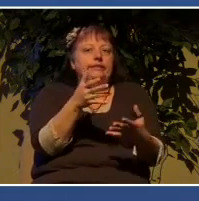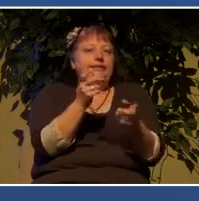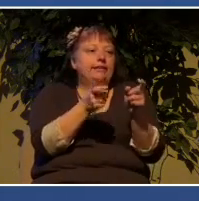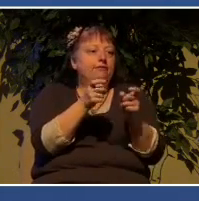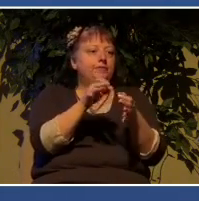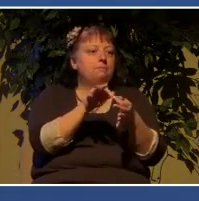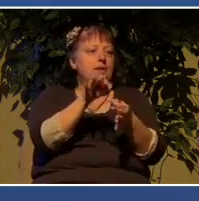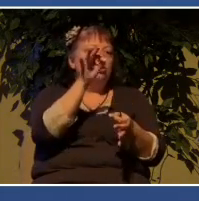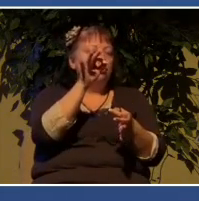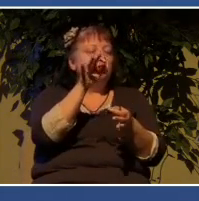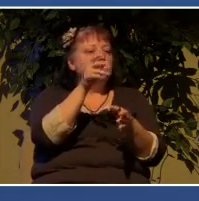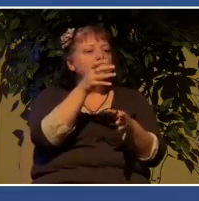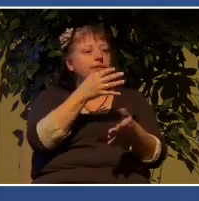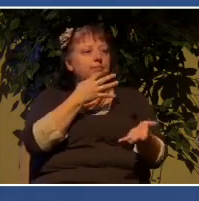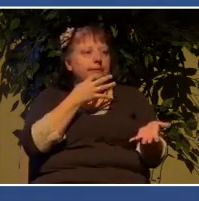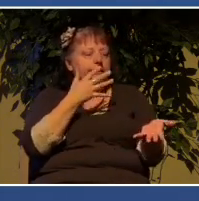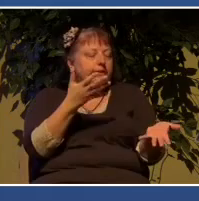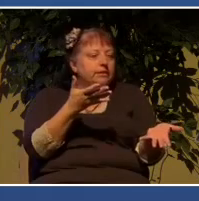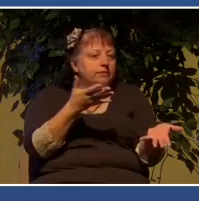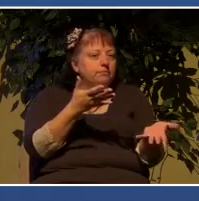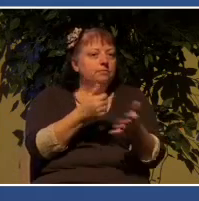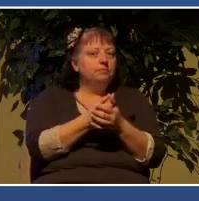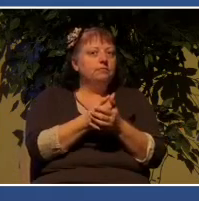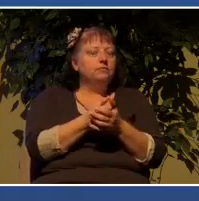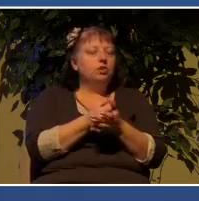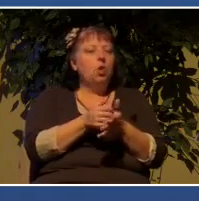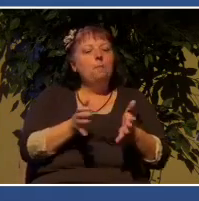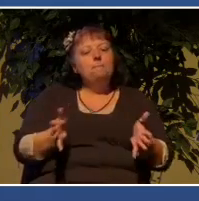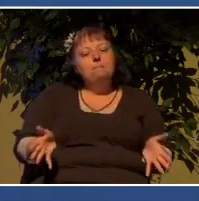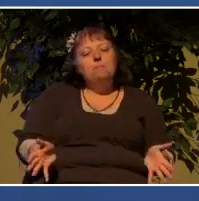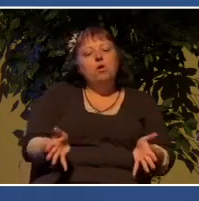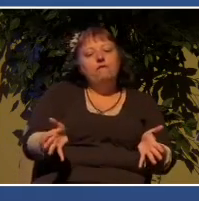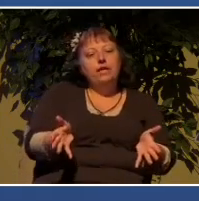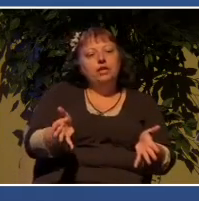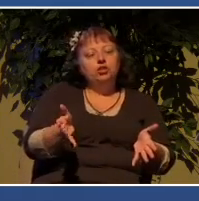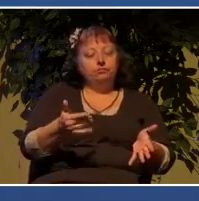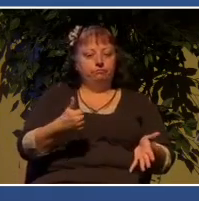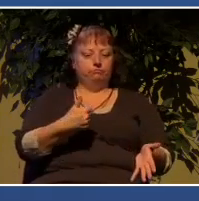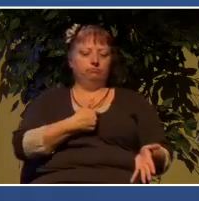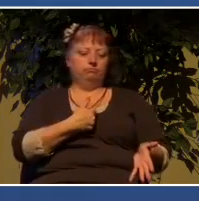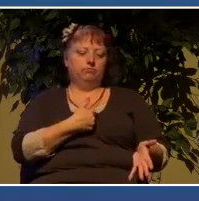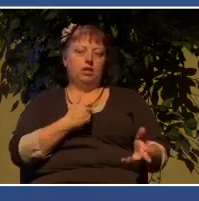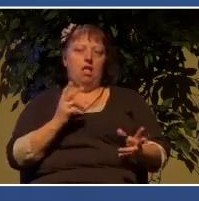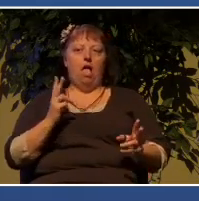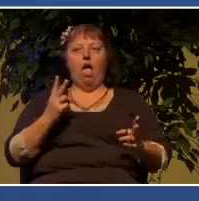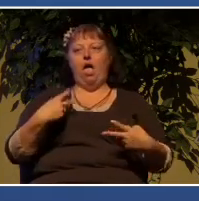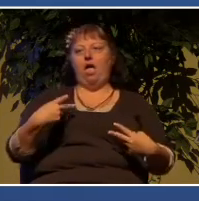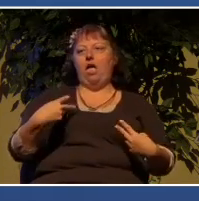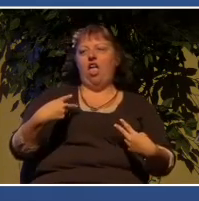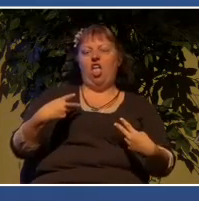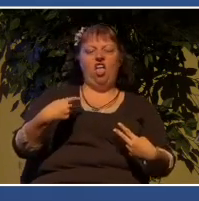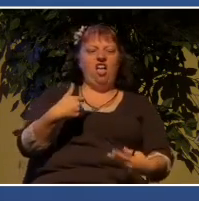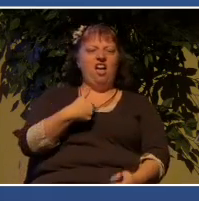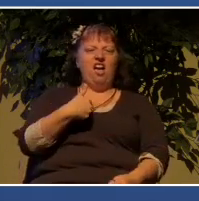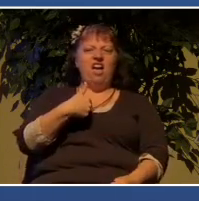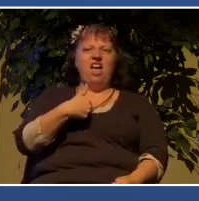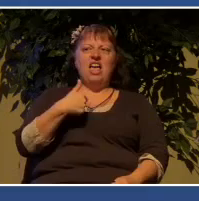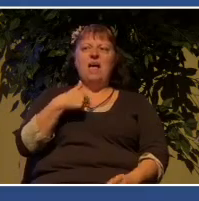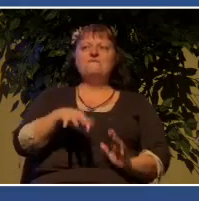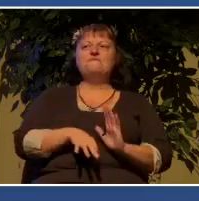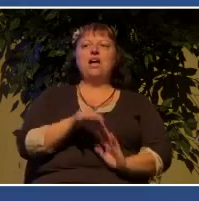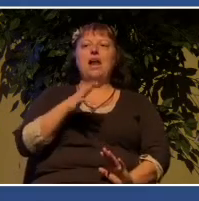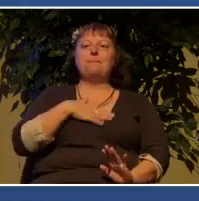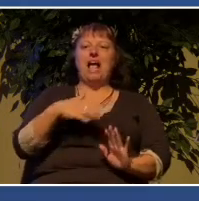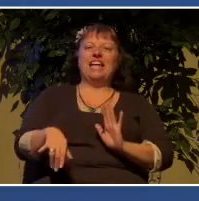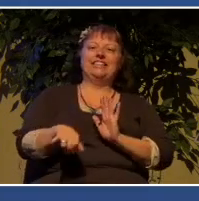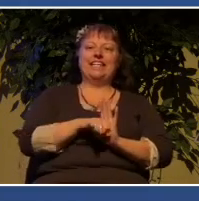the motivation has to be not self-aggrandizement, not, oh, look at me, I'm finding my identity in my